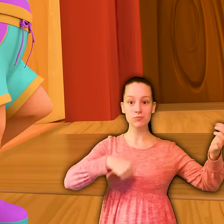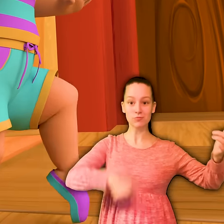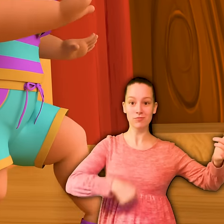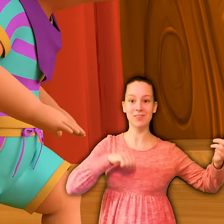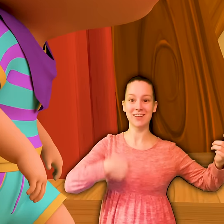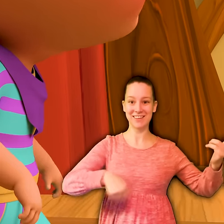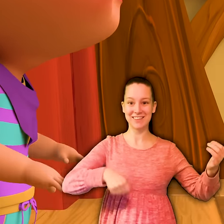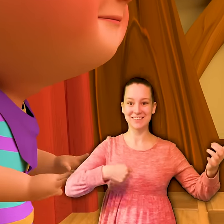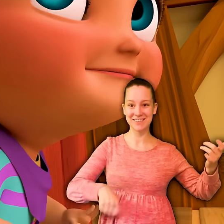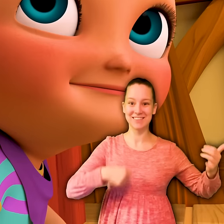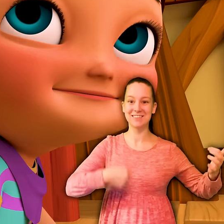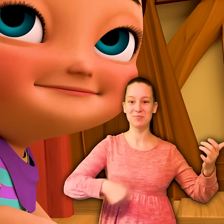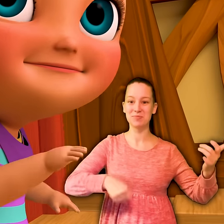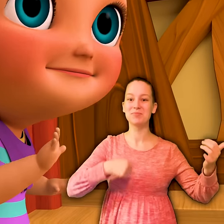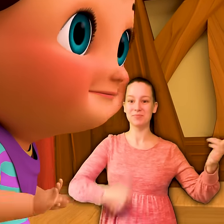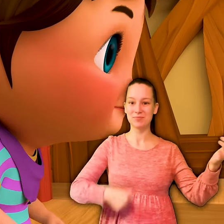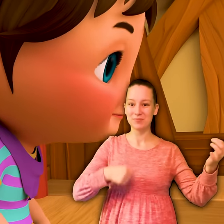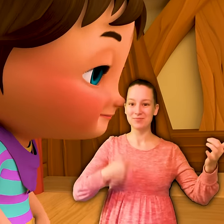so